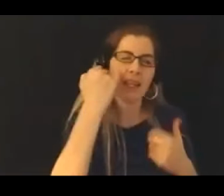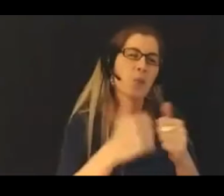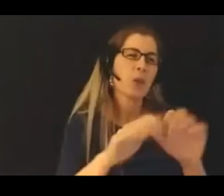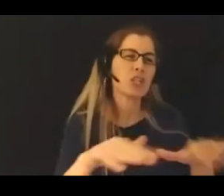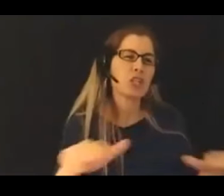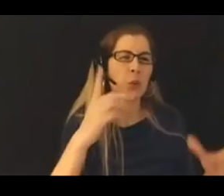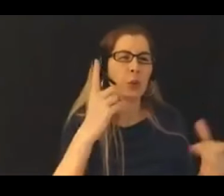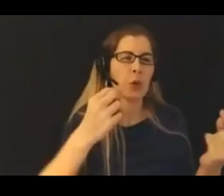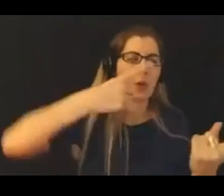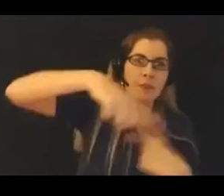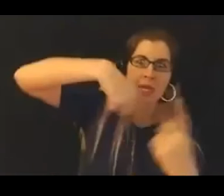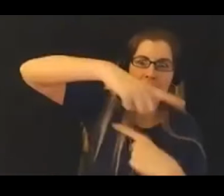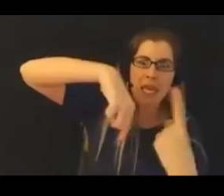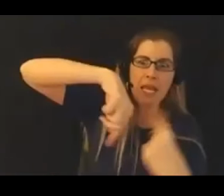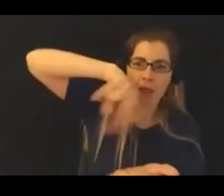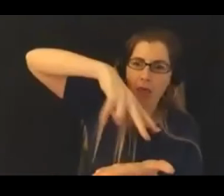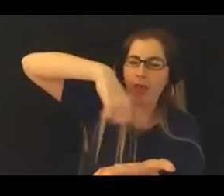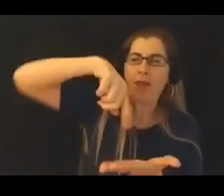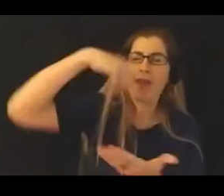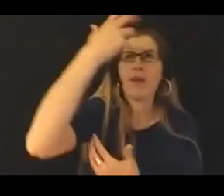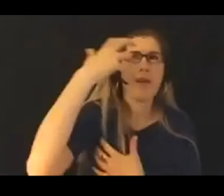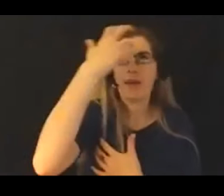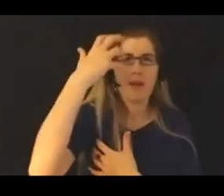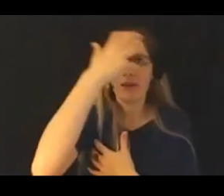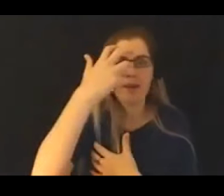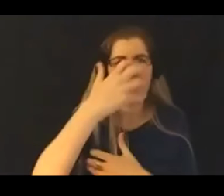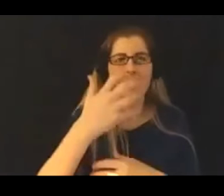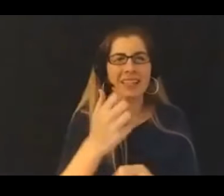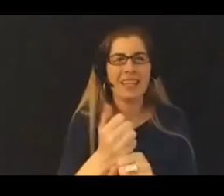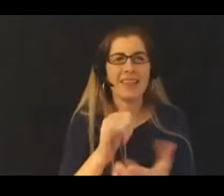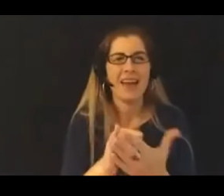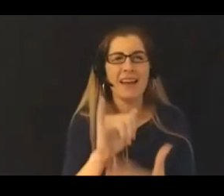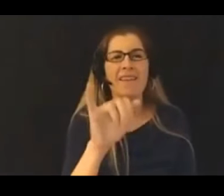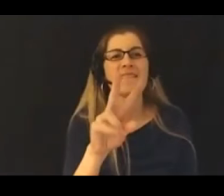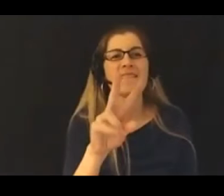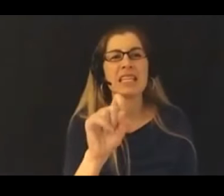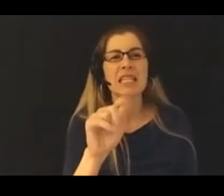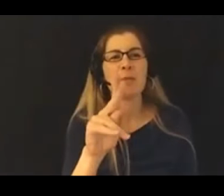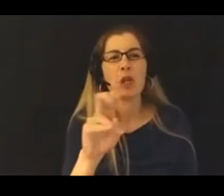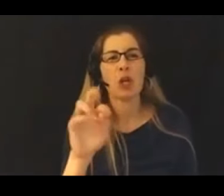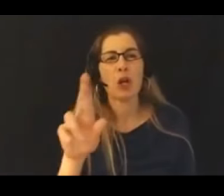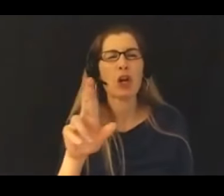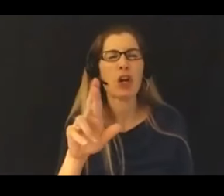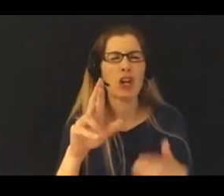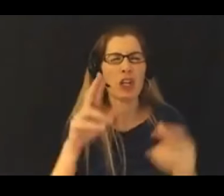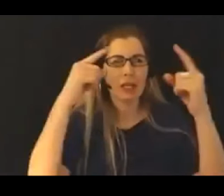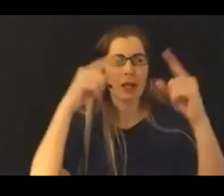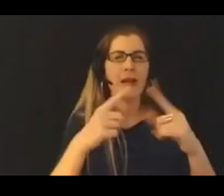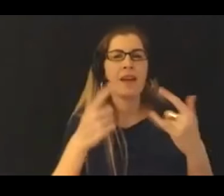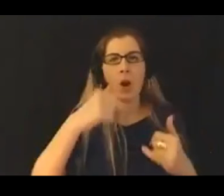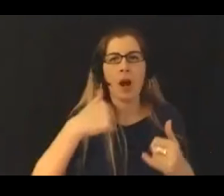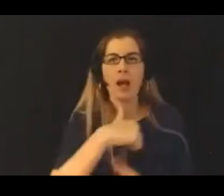in circles until we fall down, right? To get that nice vestibular stimulation. But for our purposes here, let's just roll our